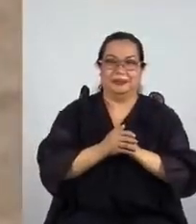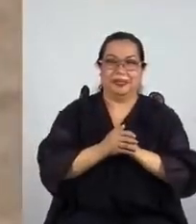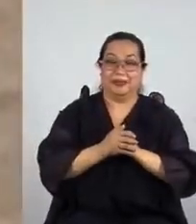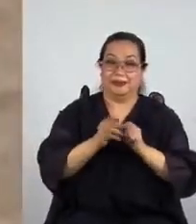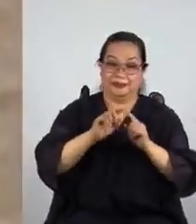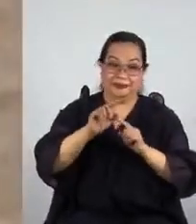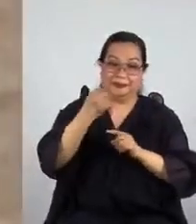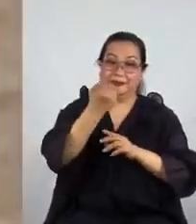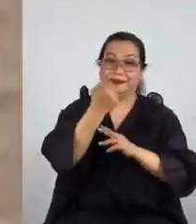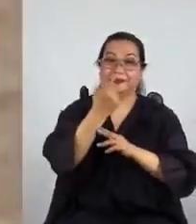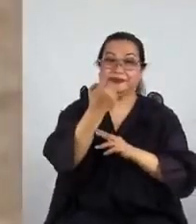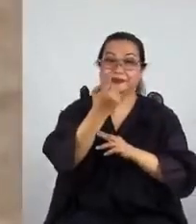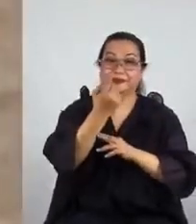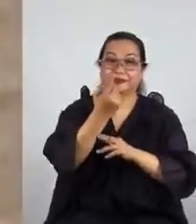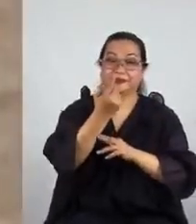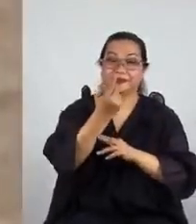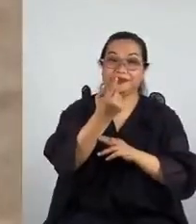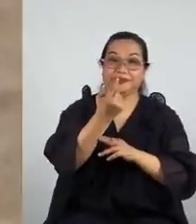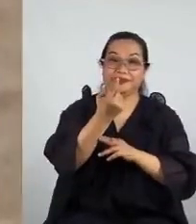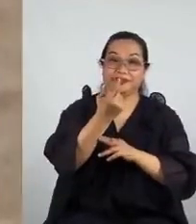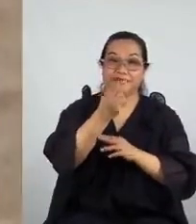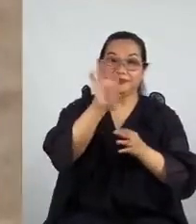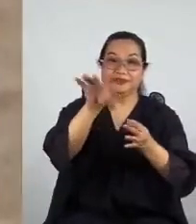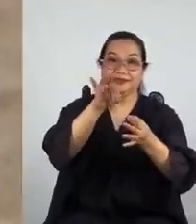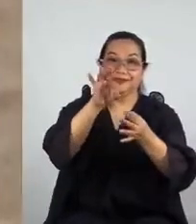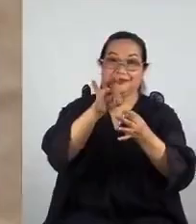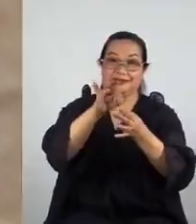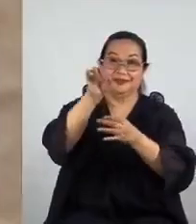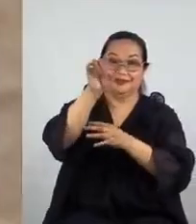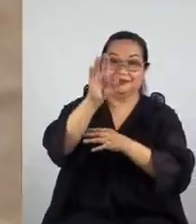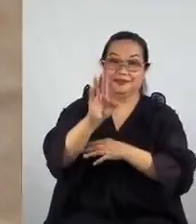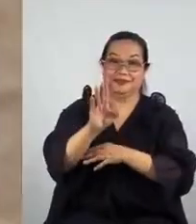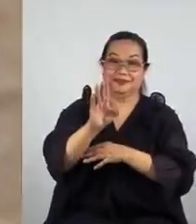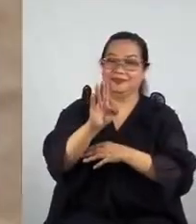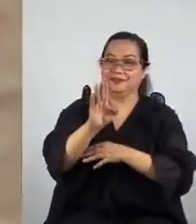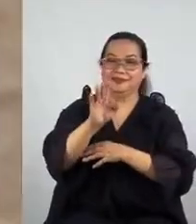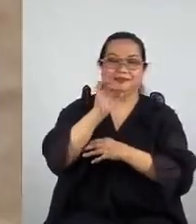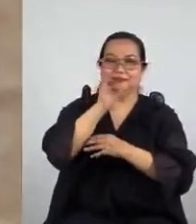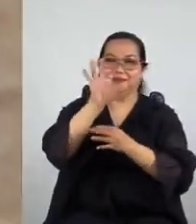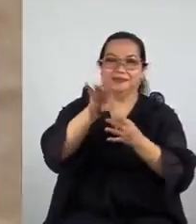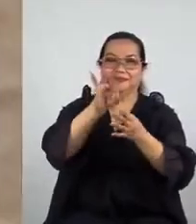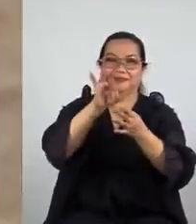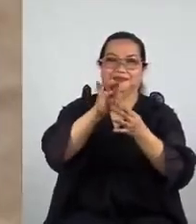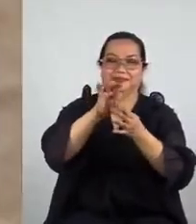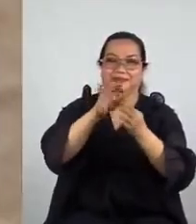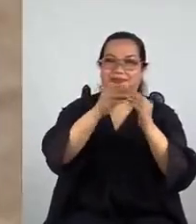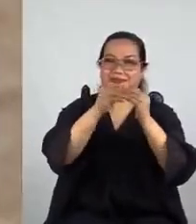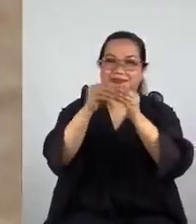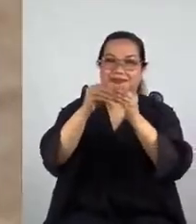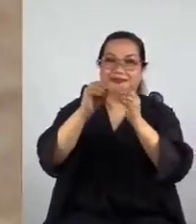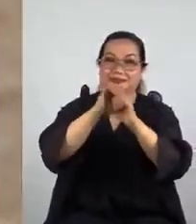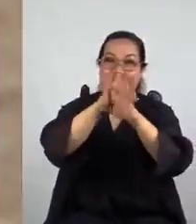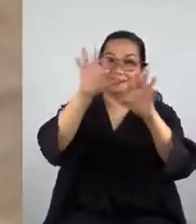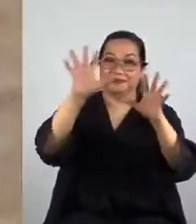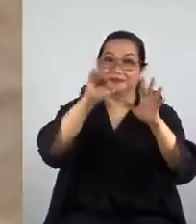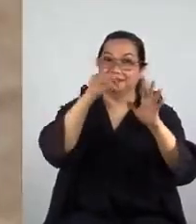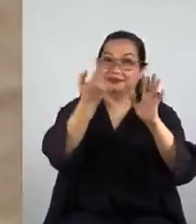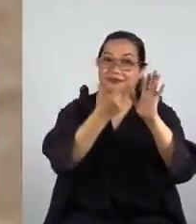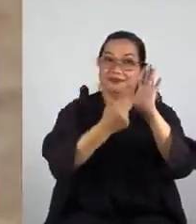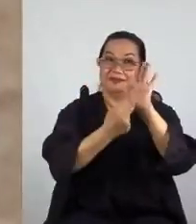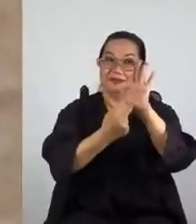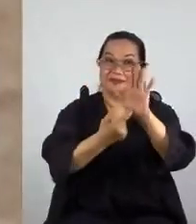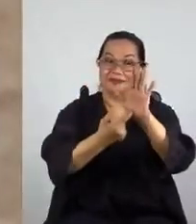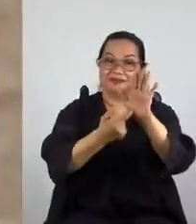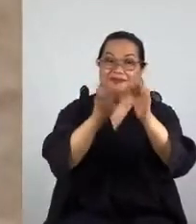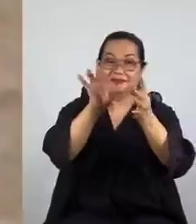But not only is he the perfect God, he's not only the perfect guiding light, he did not only give us the